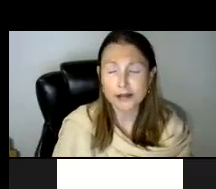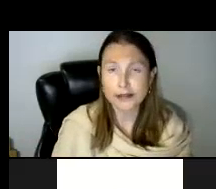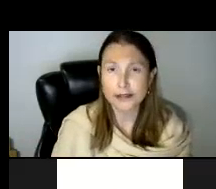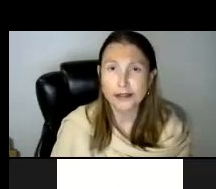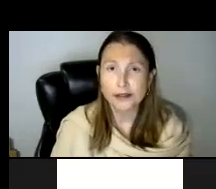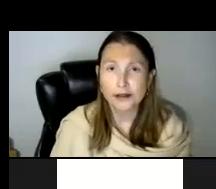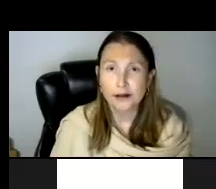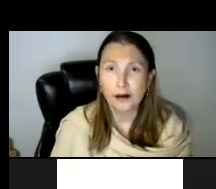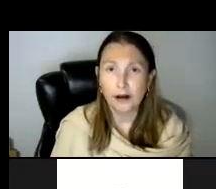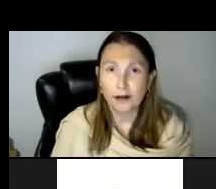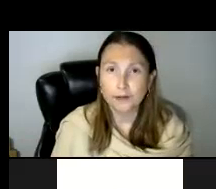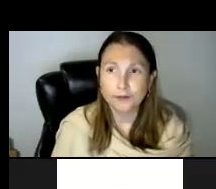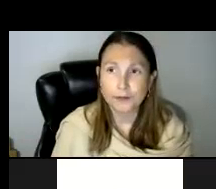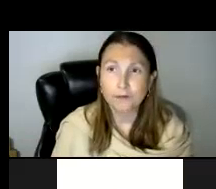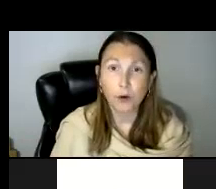medically